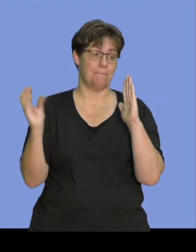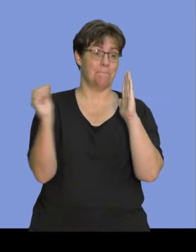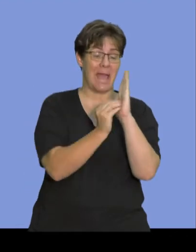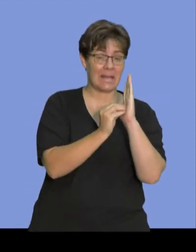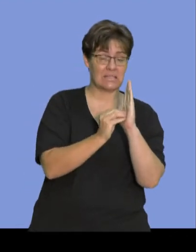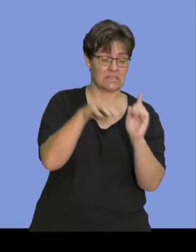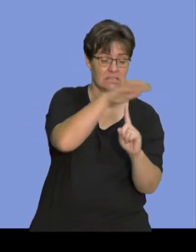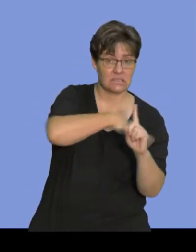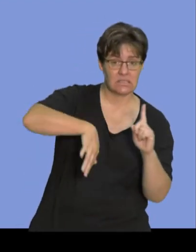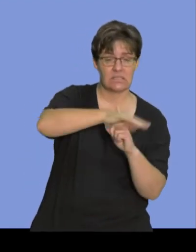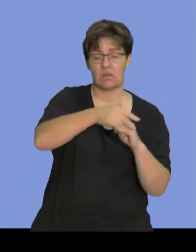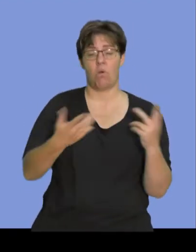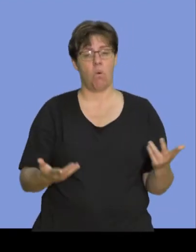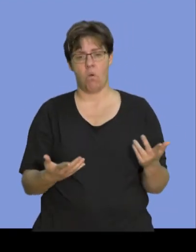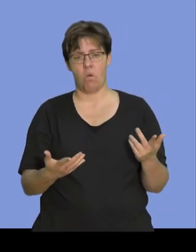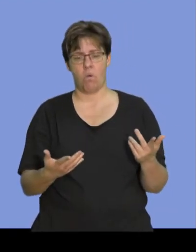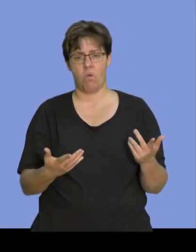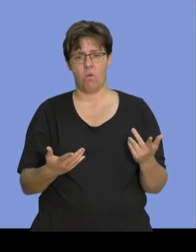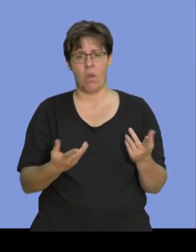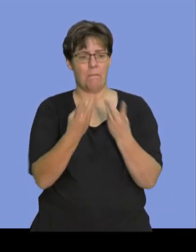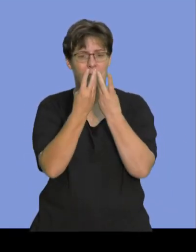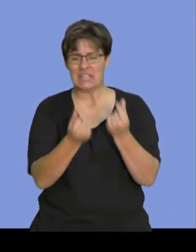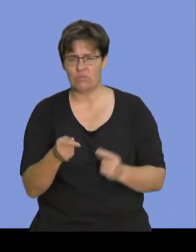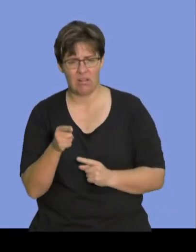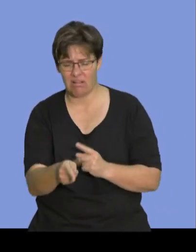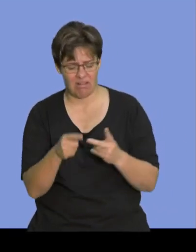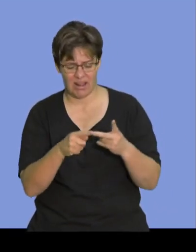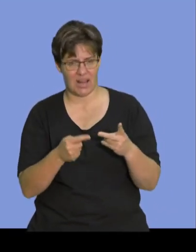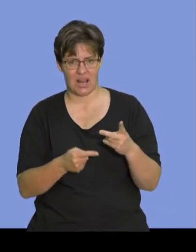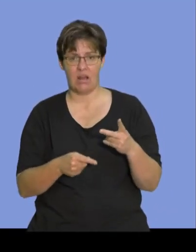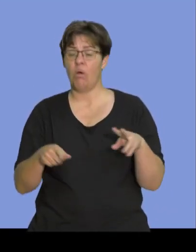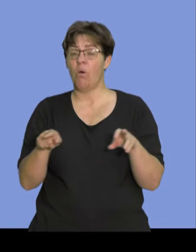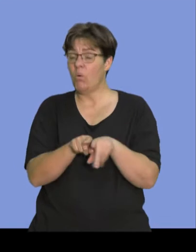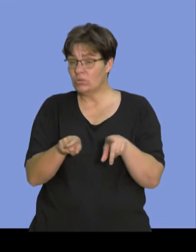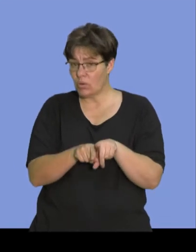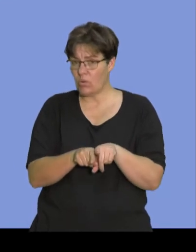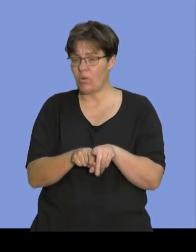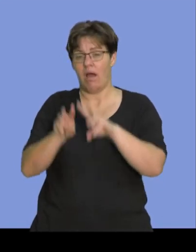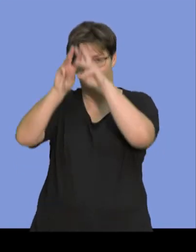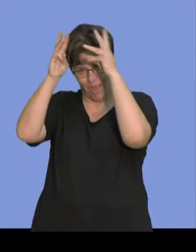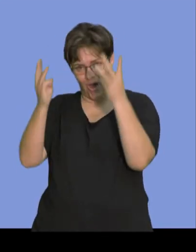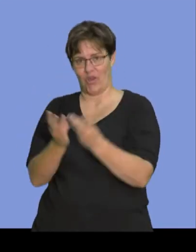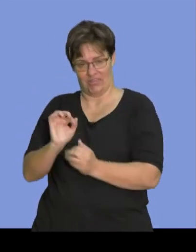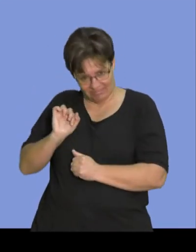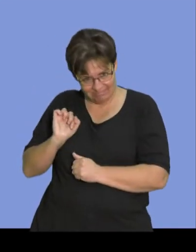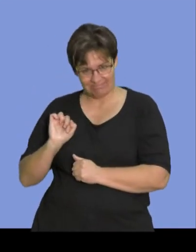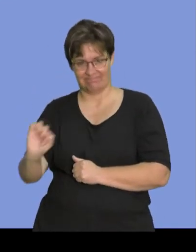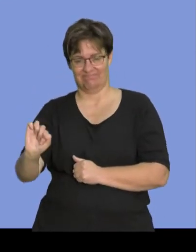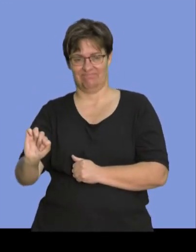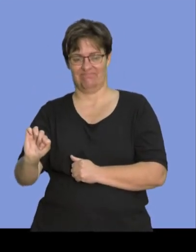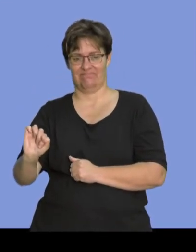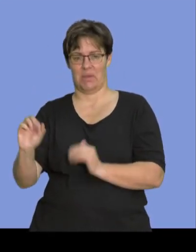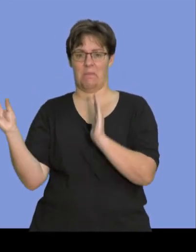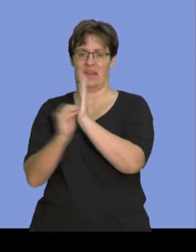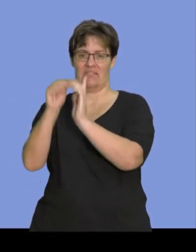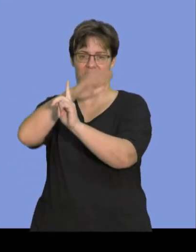or the effect can be felt by magnetic materials in a magnetic field. We're also saying that the Earth has got its own magnetic